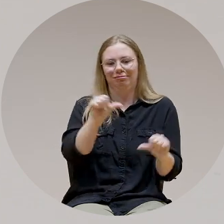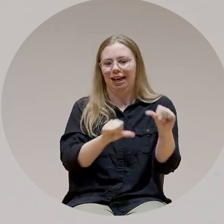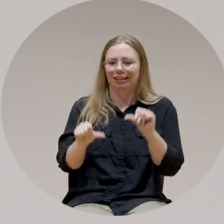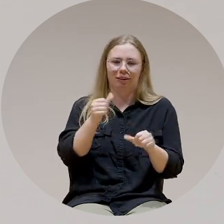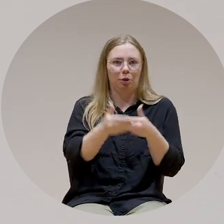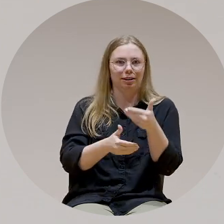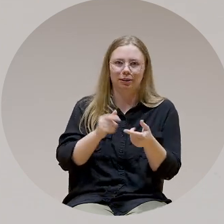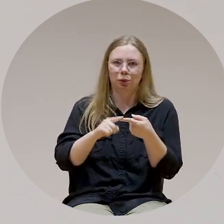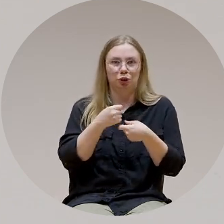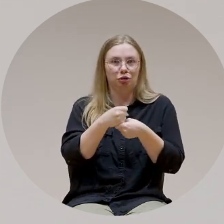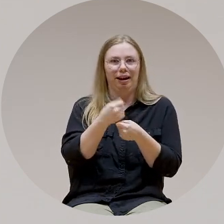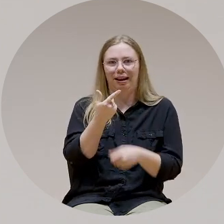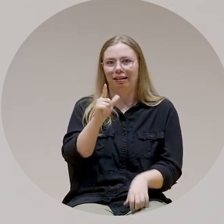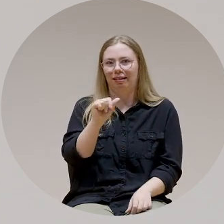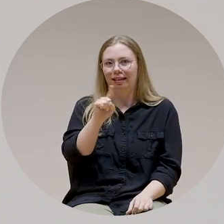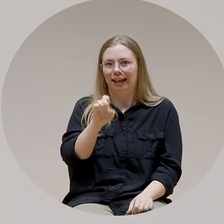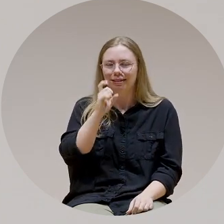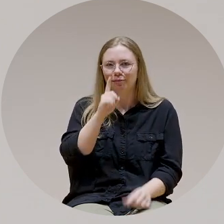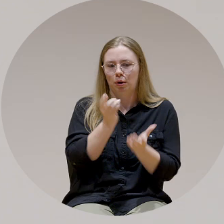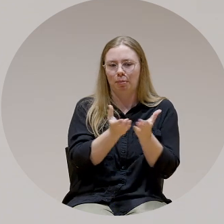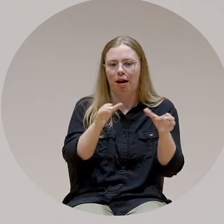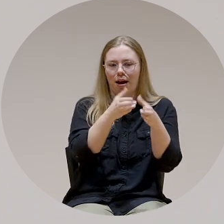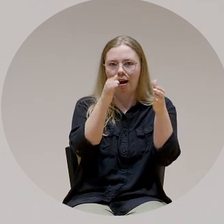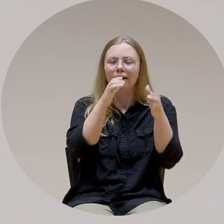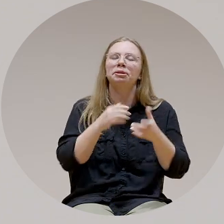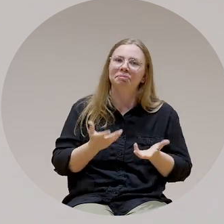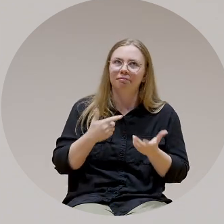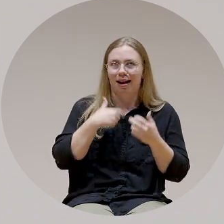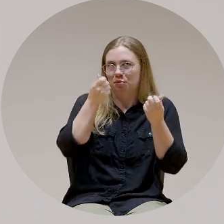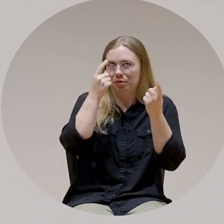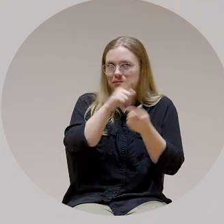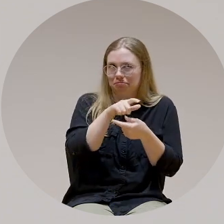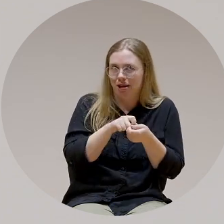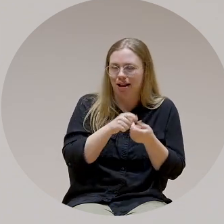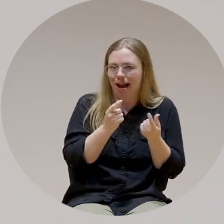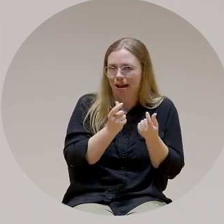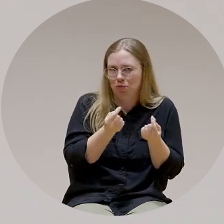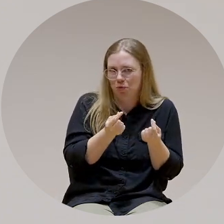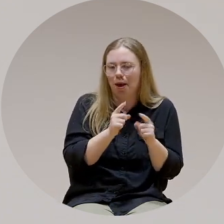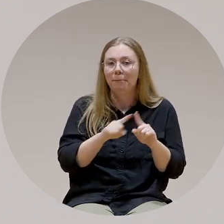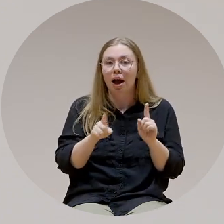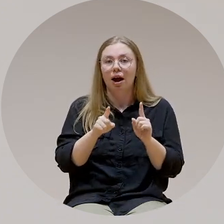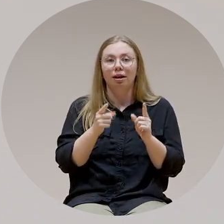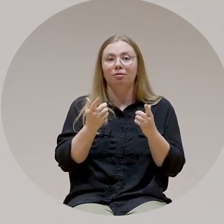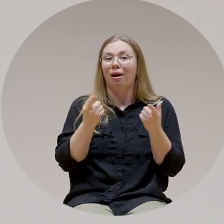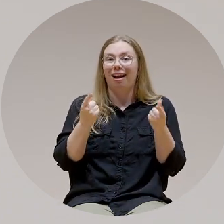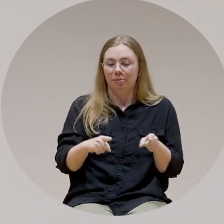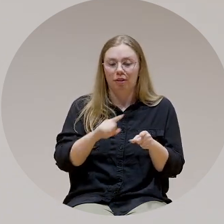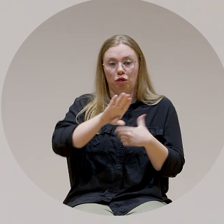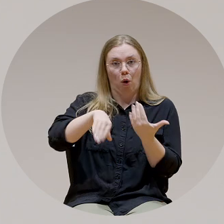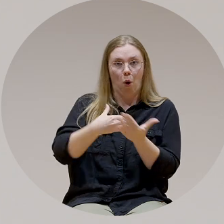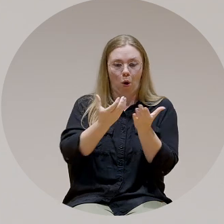her glazes that I don't quite understand. But the entire vessel or